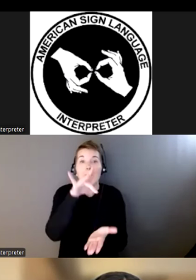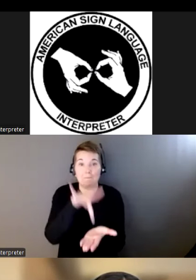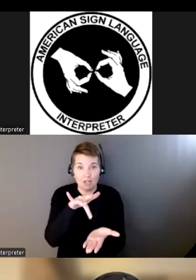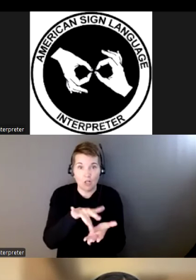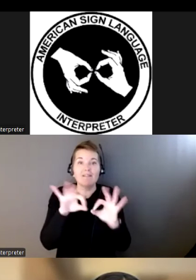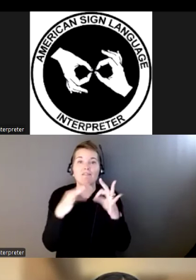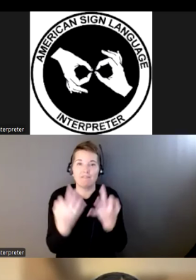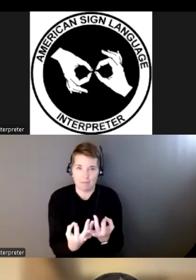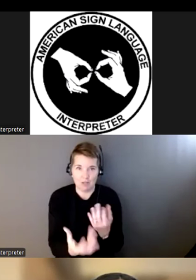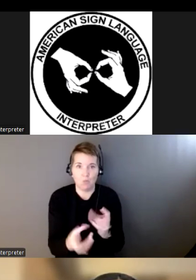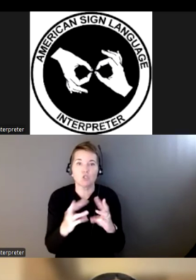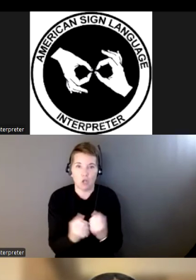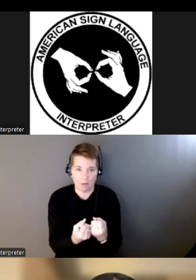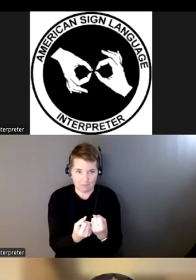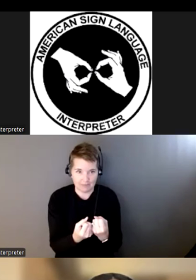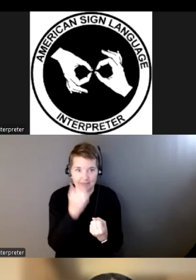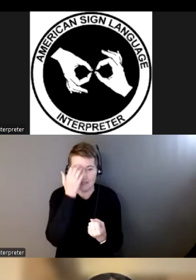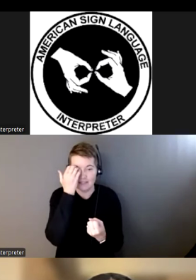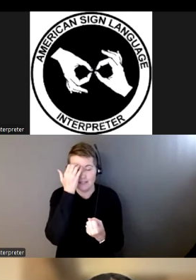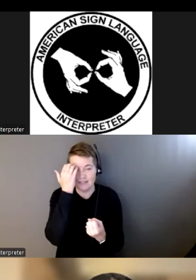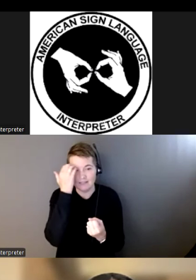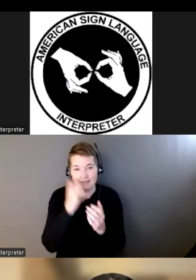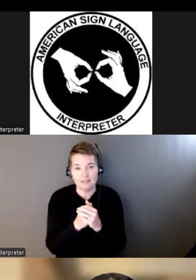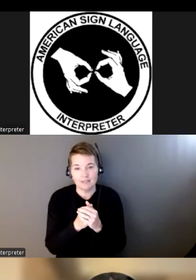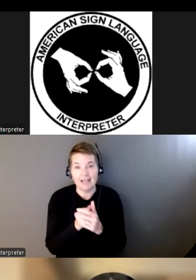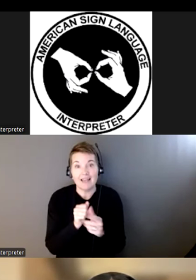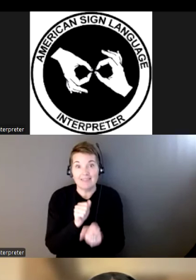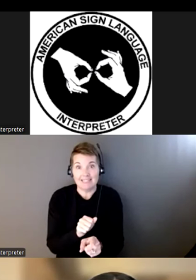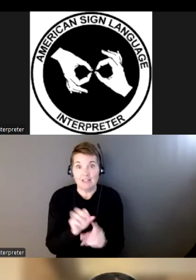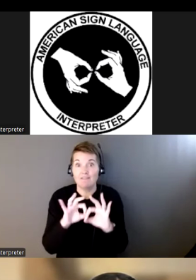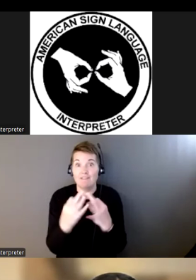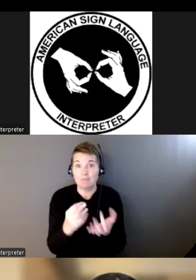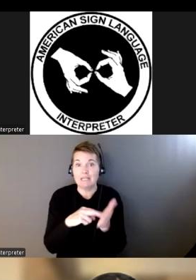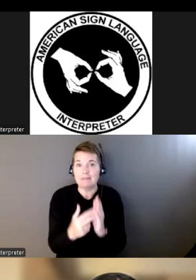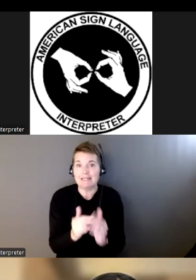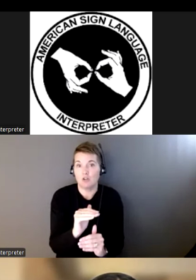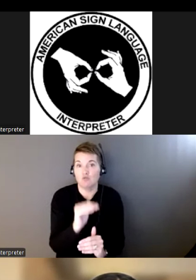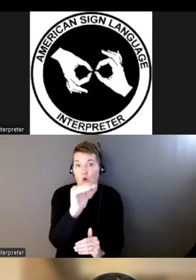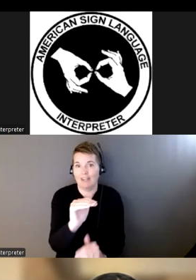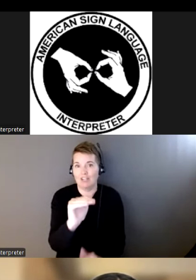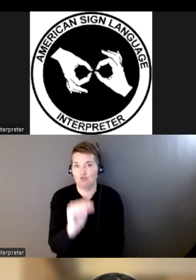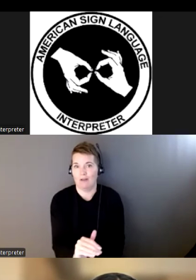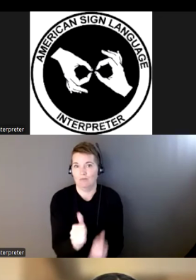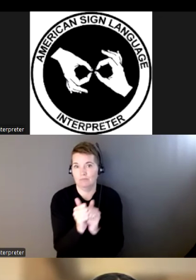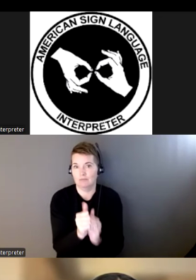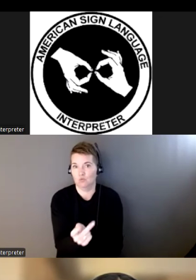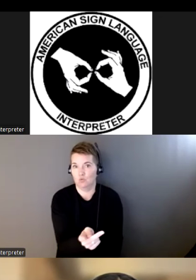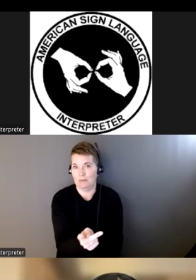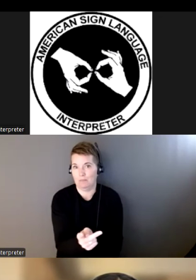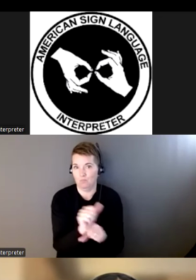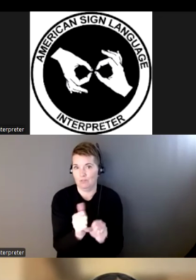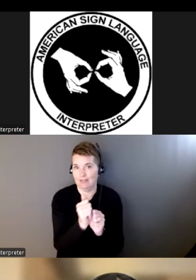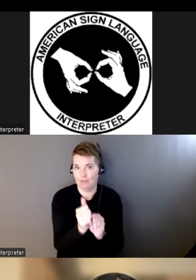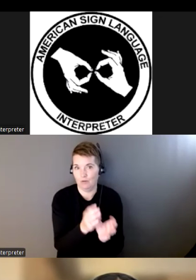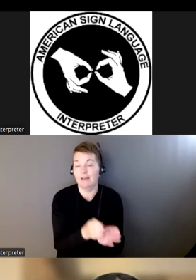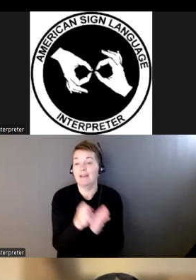participants. So this was an adult and a child producing a piece together. And the right page is from